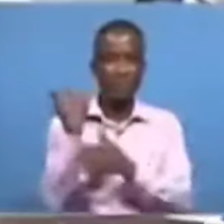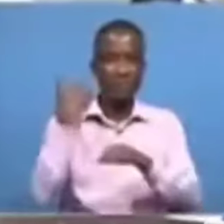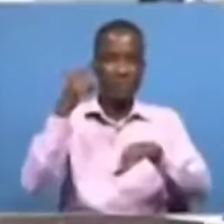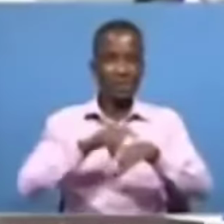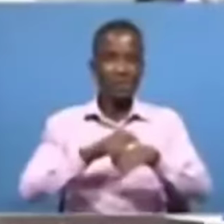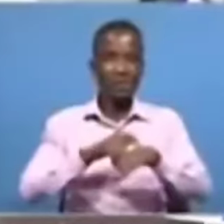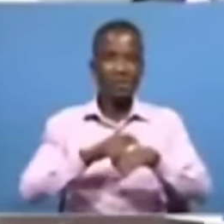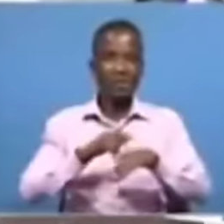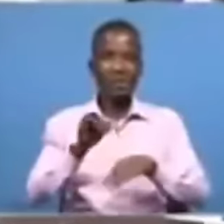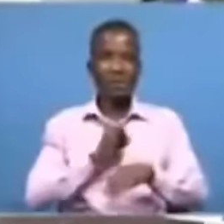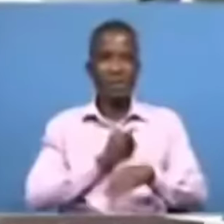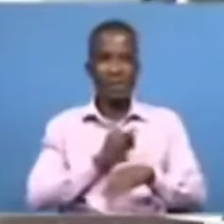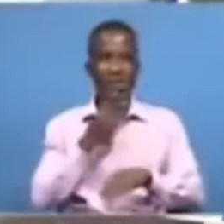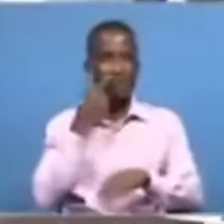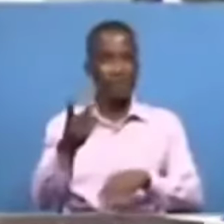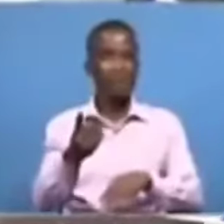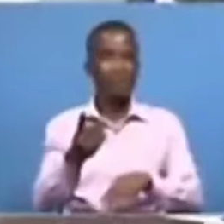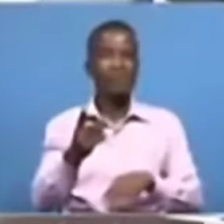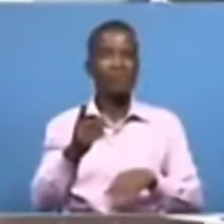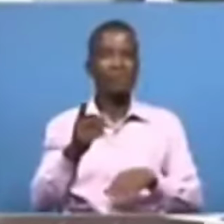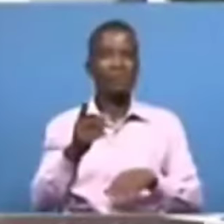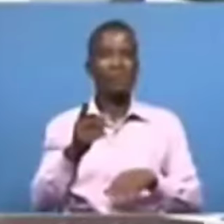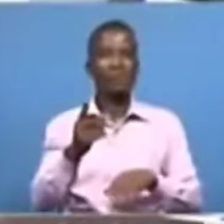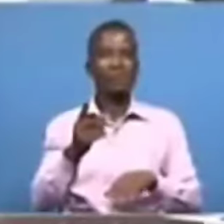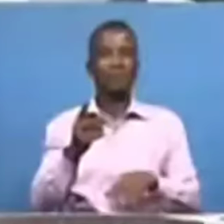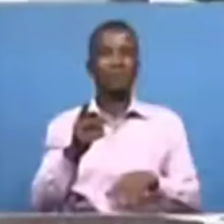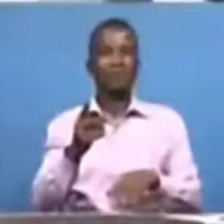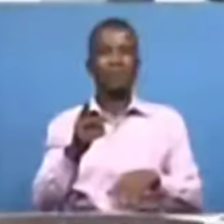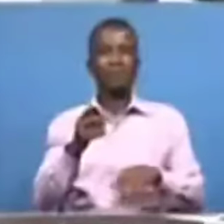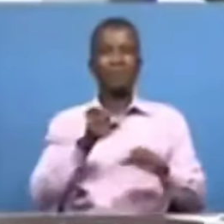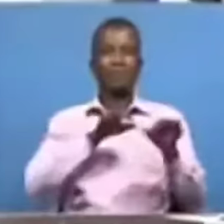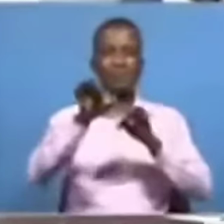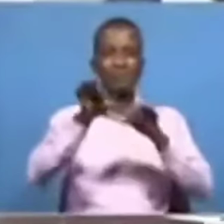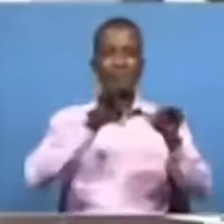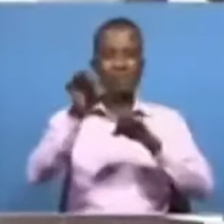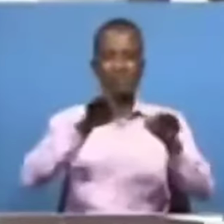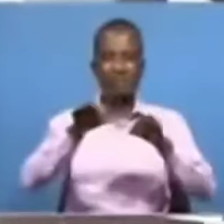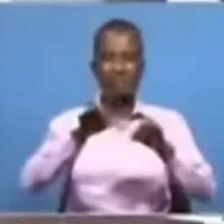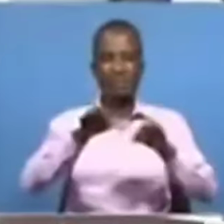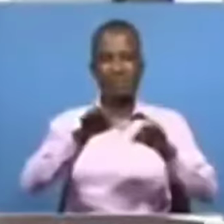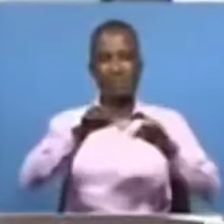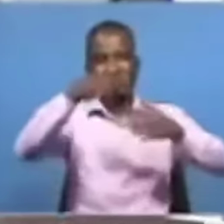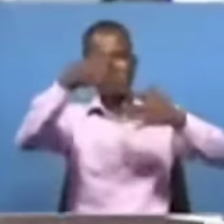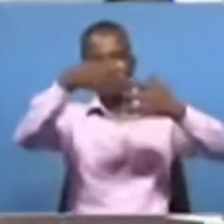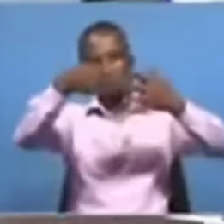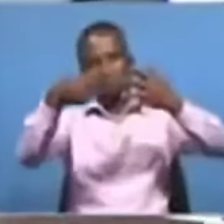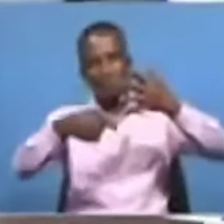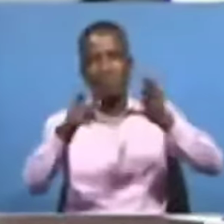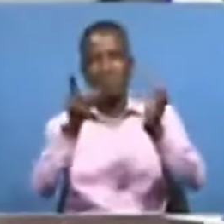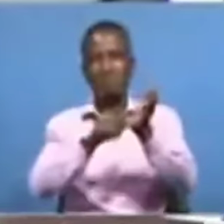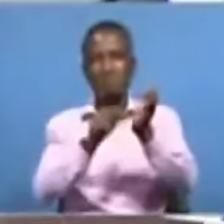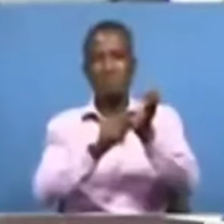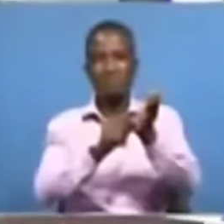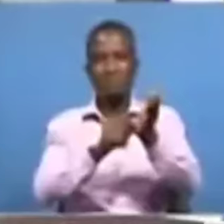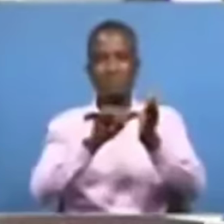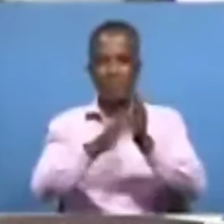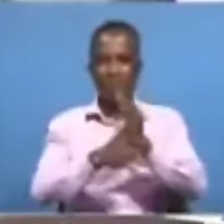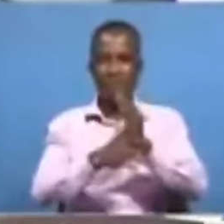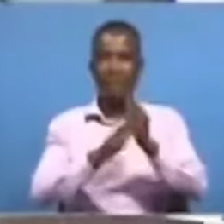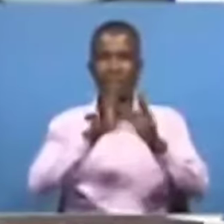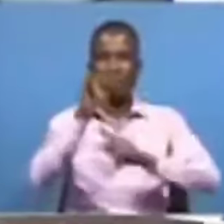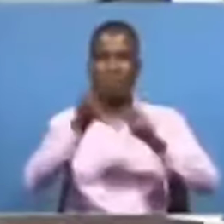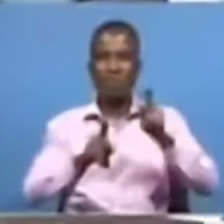occasions, I had always made certain that I explained the day's proceedings to the understanding of the press corps and of fellow